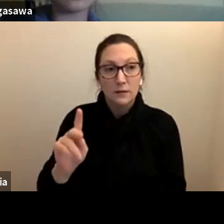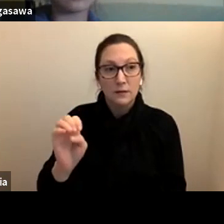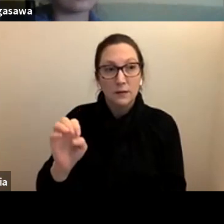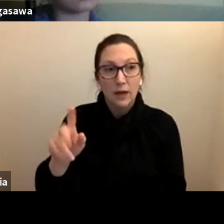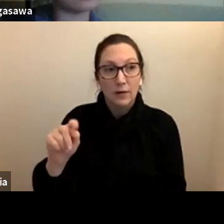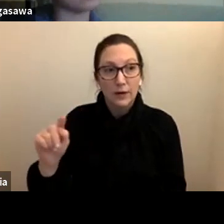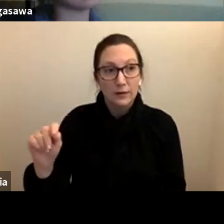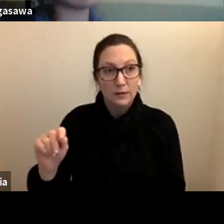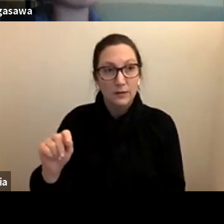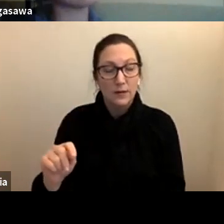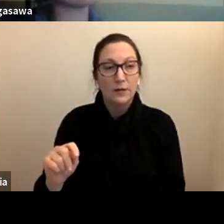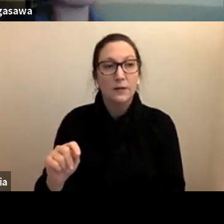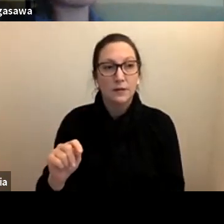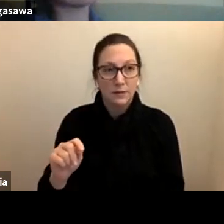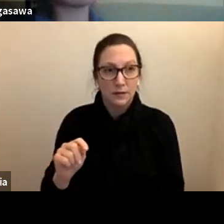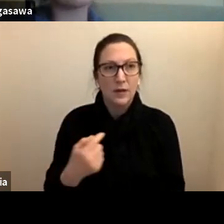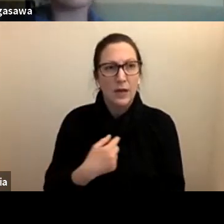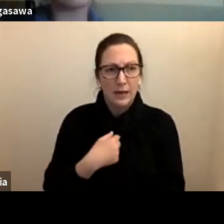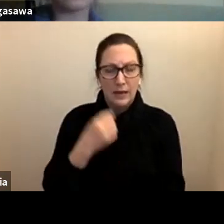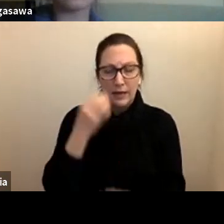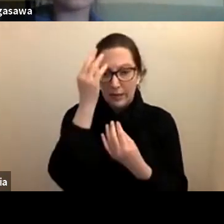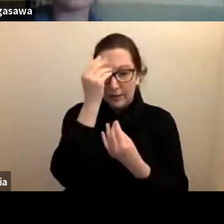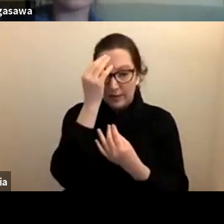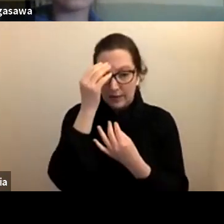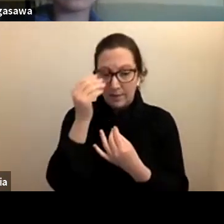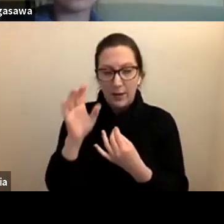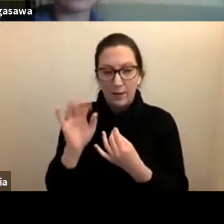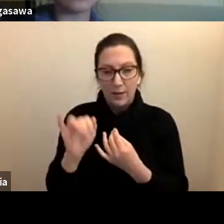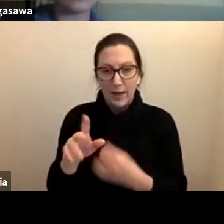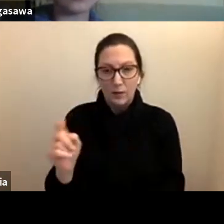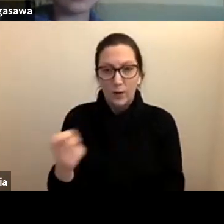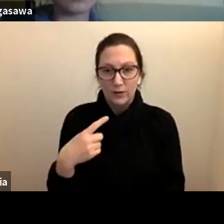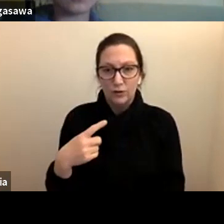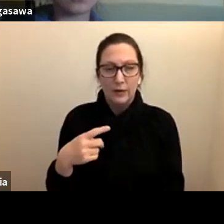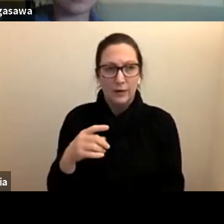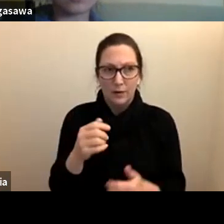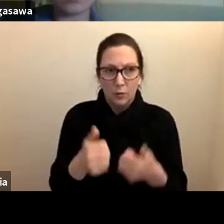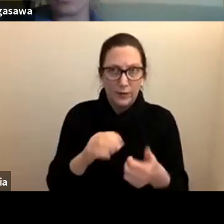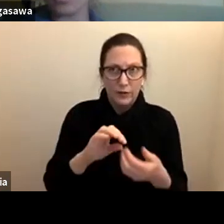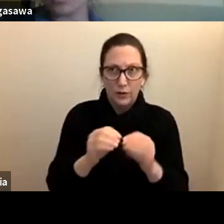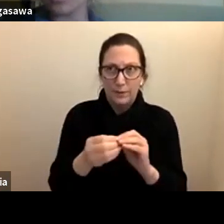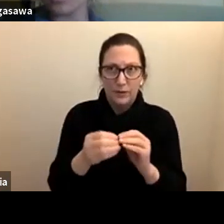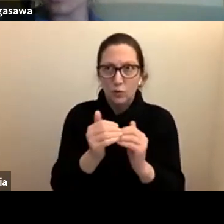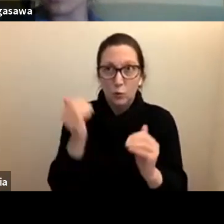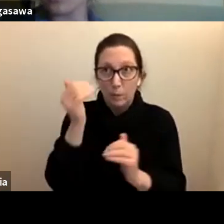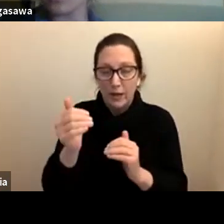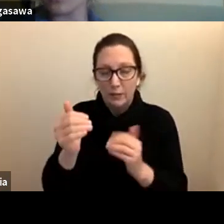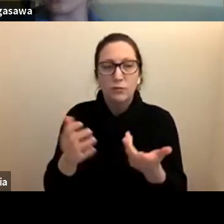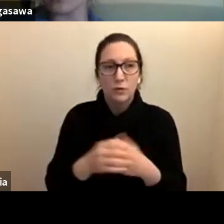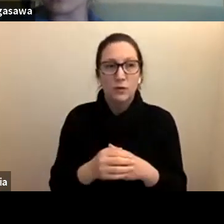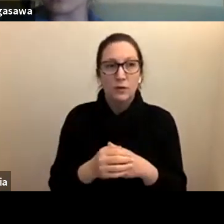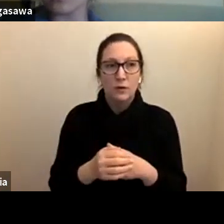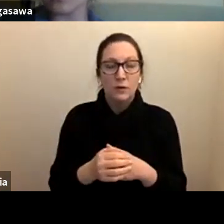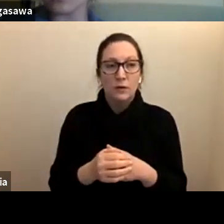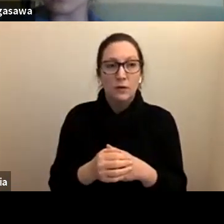Thanks. Thinking about that question that Ms. Aguirre asked about manageability, I just wanted to